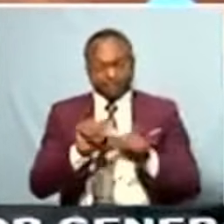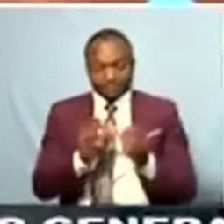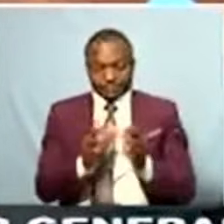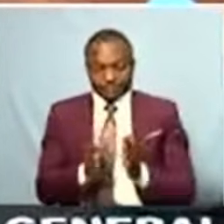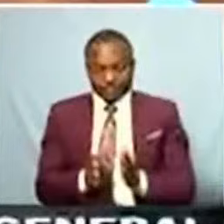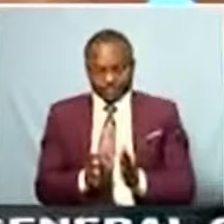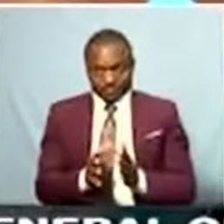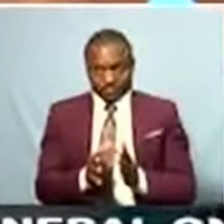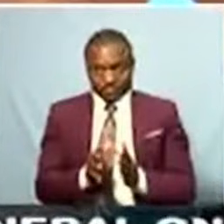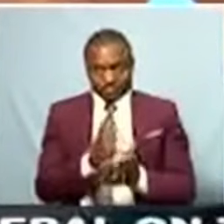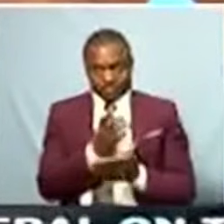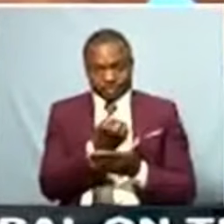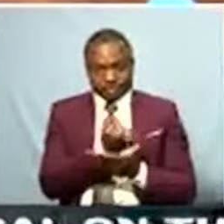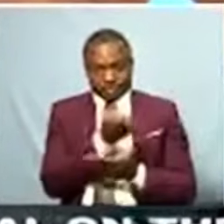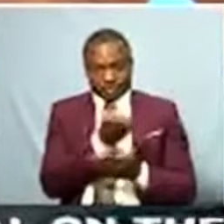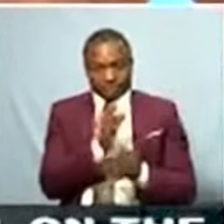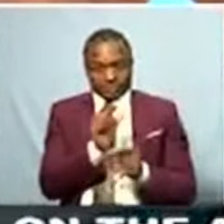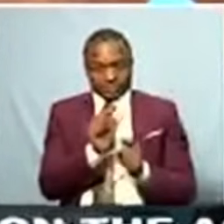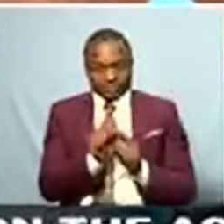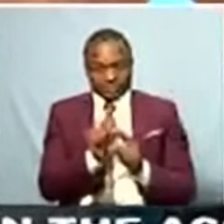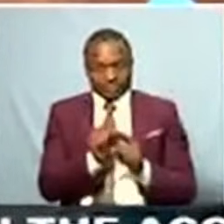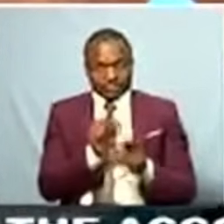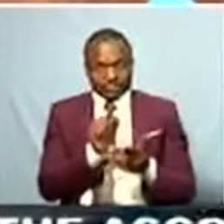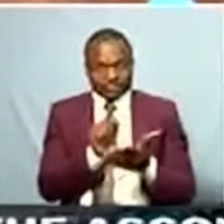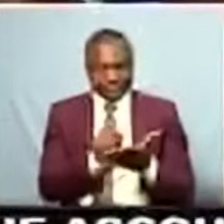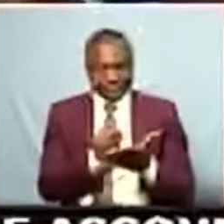bit economical with words here,